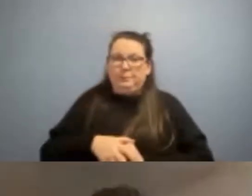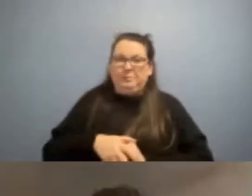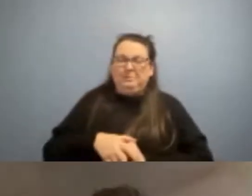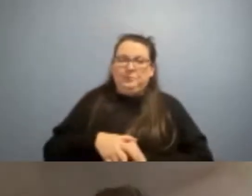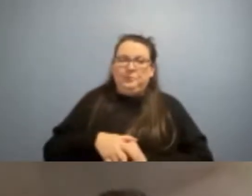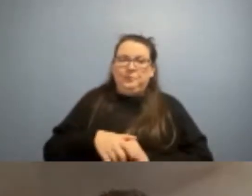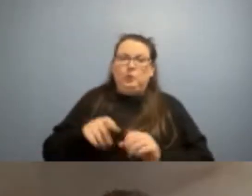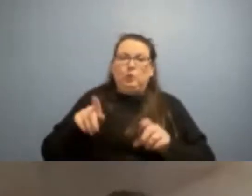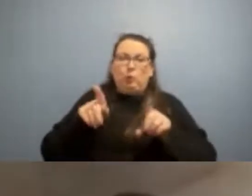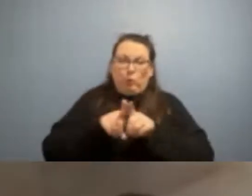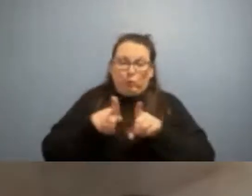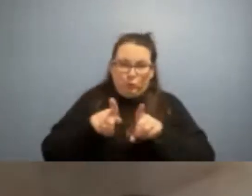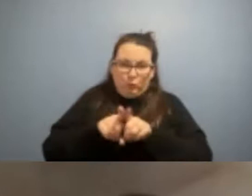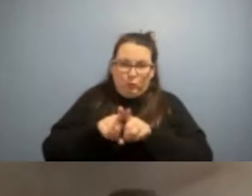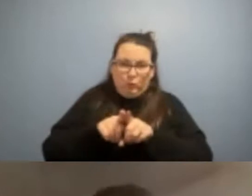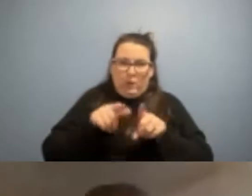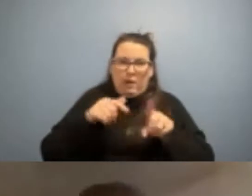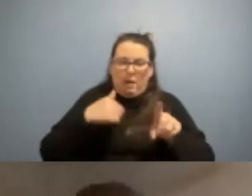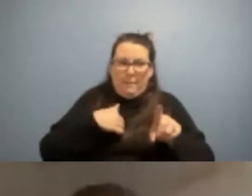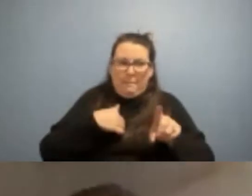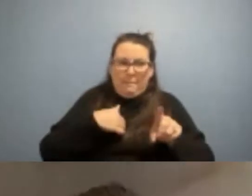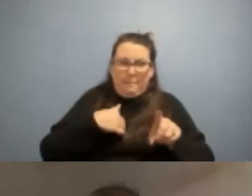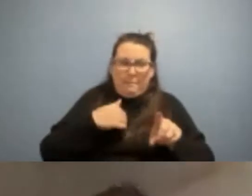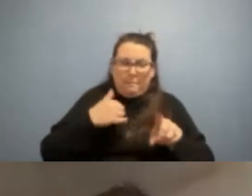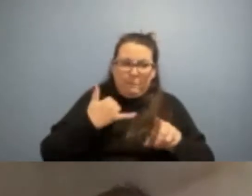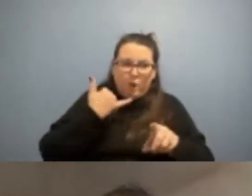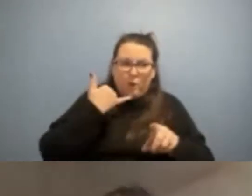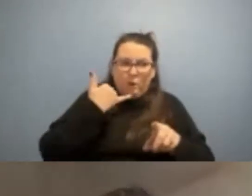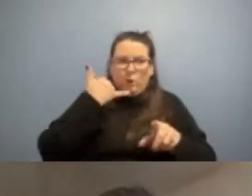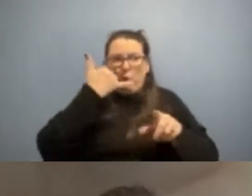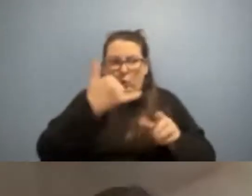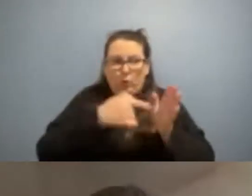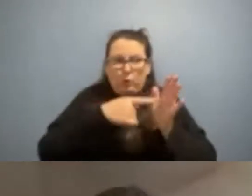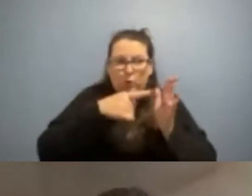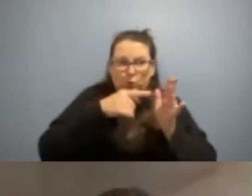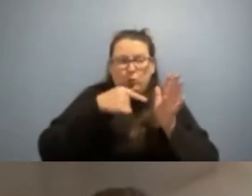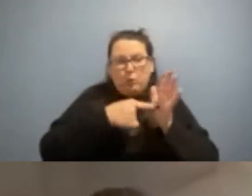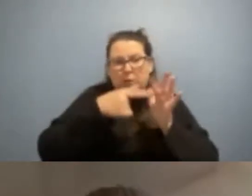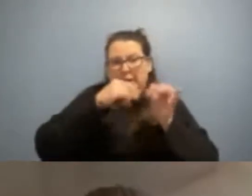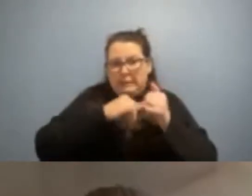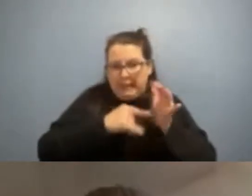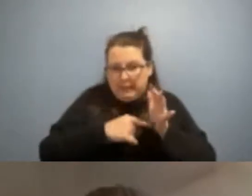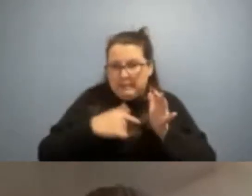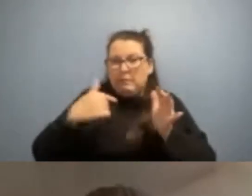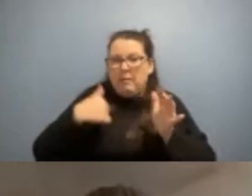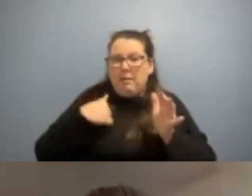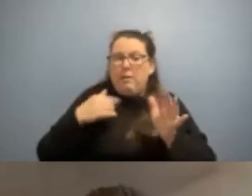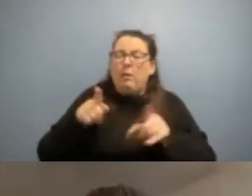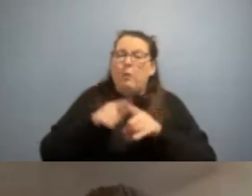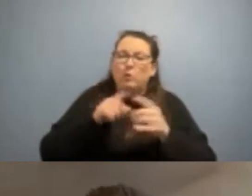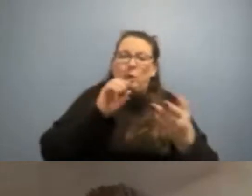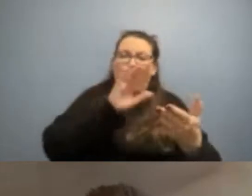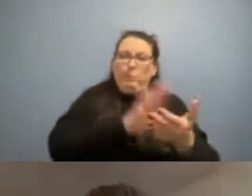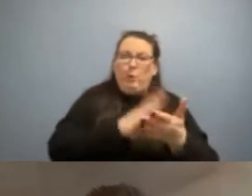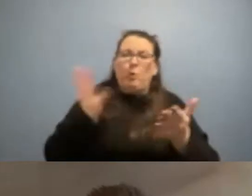to test option, I'll just get my guys to put the where to get tested link into the chat. And there are many, many sites